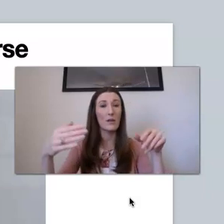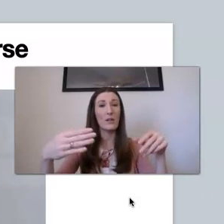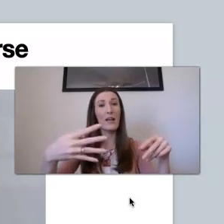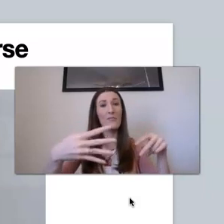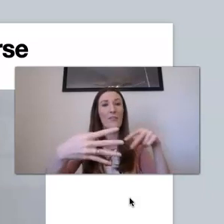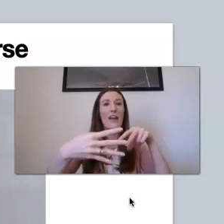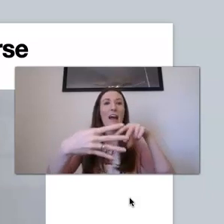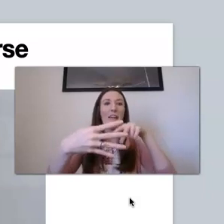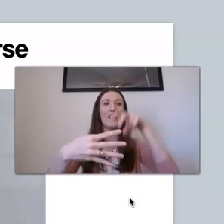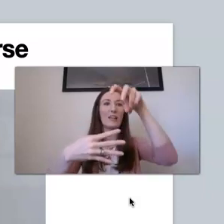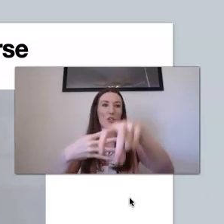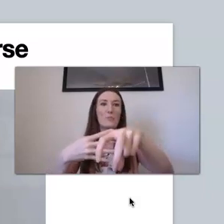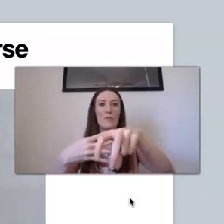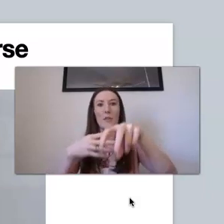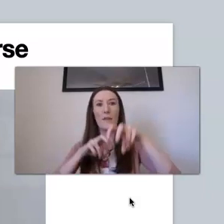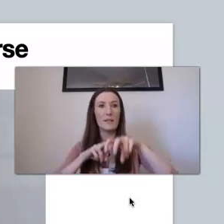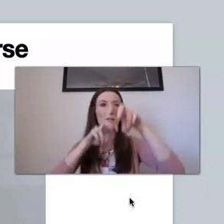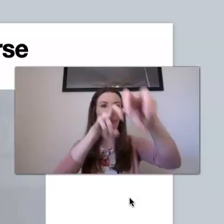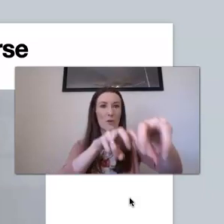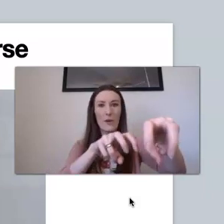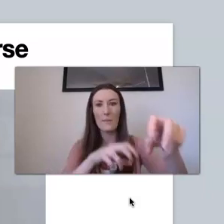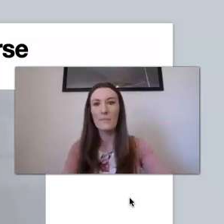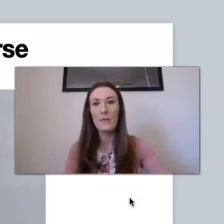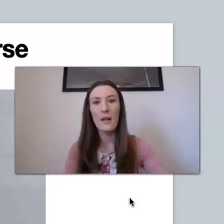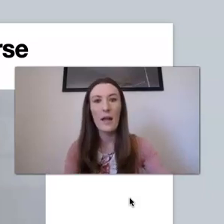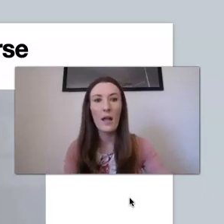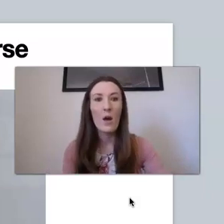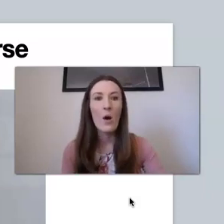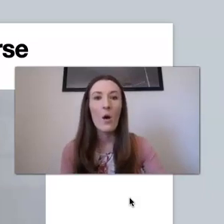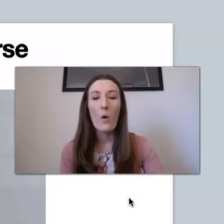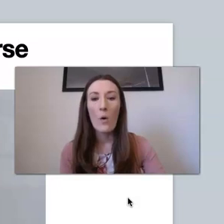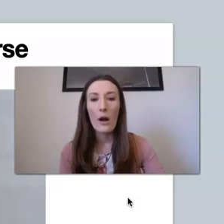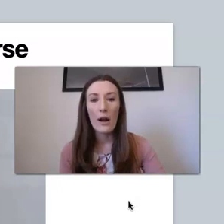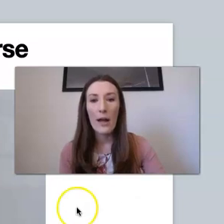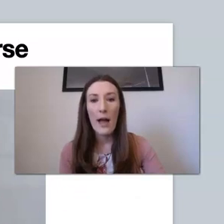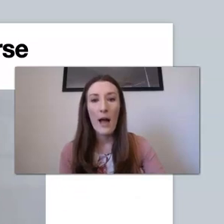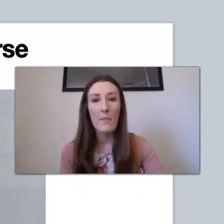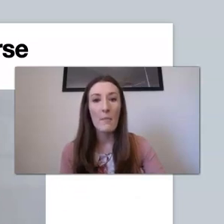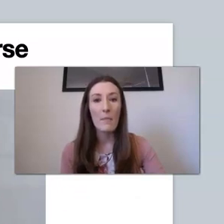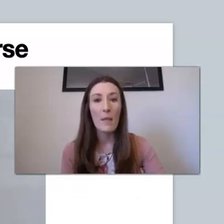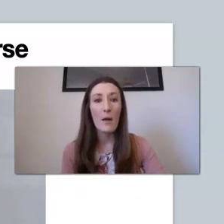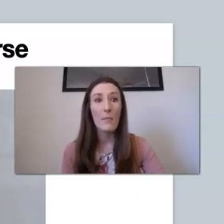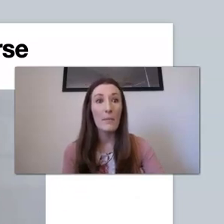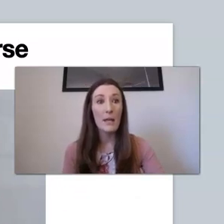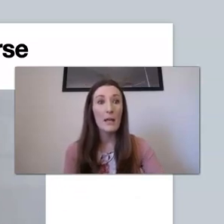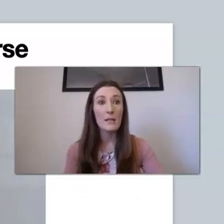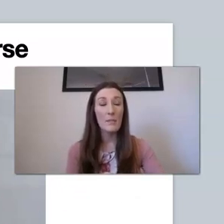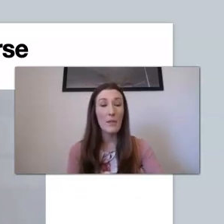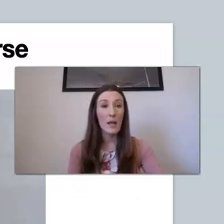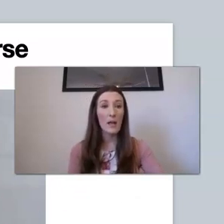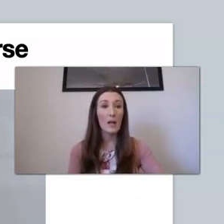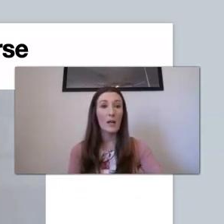used in real life. And then it jumps over the fence, jumps over. Okay, or